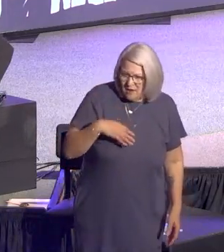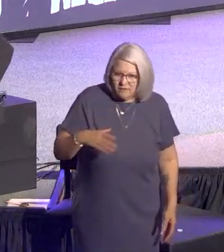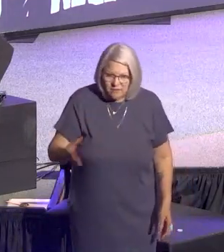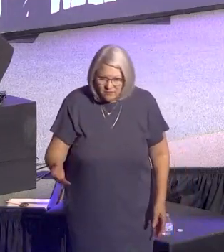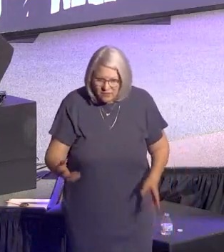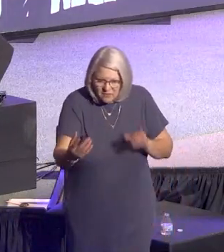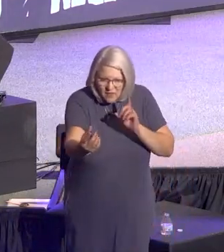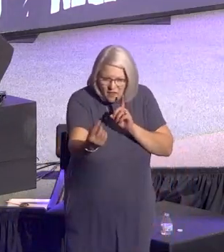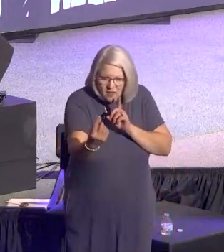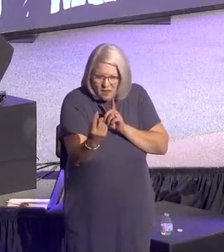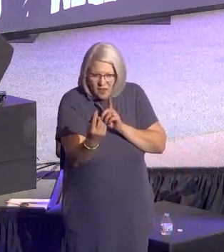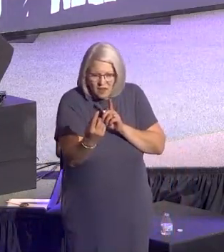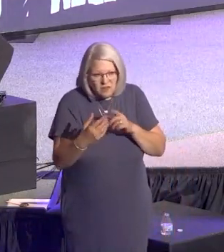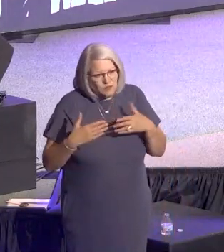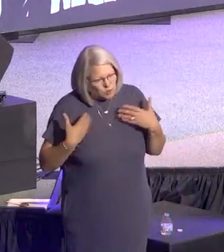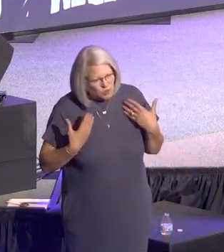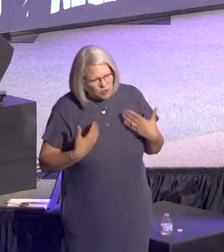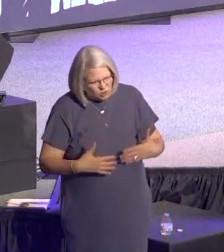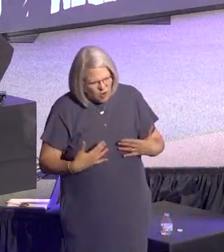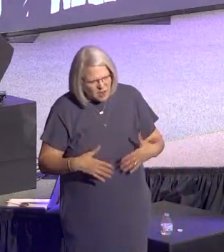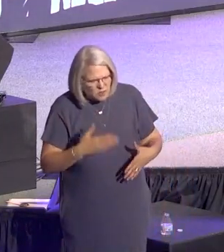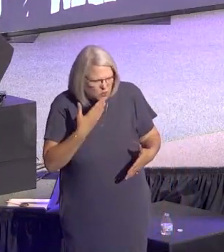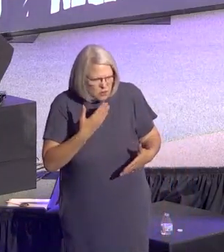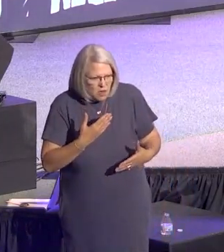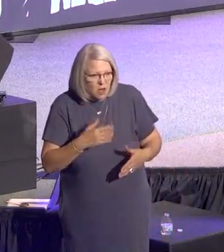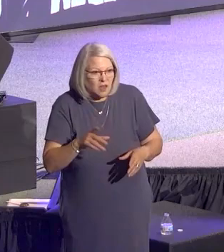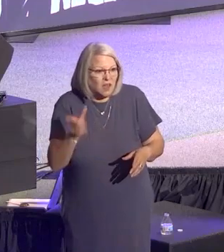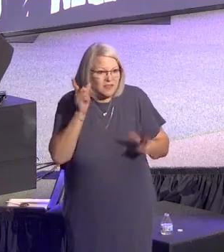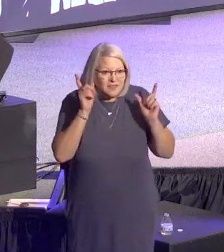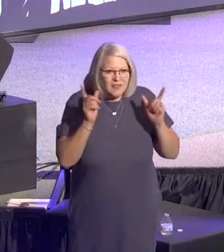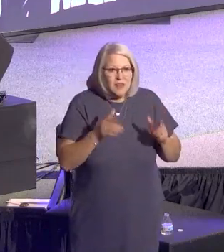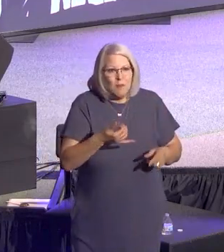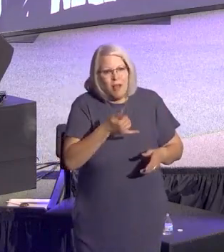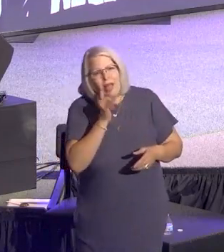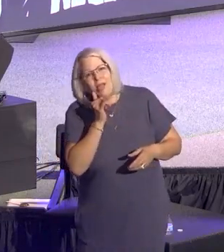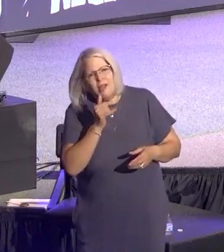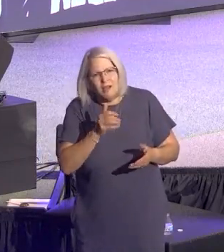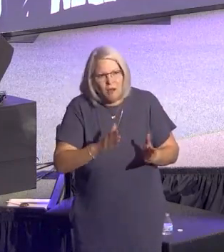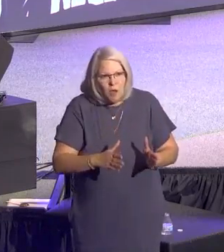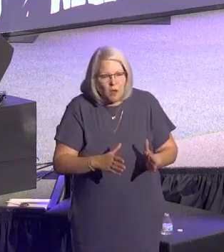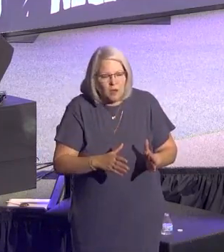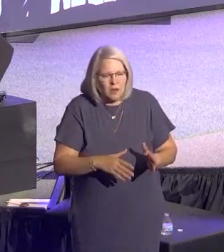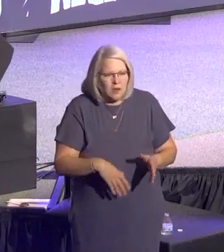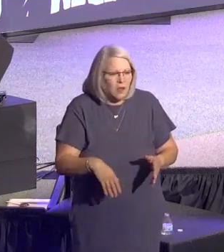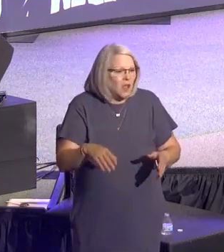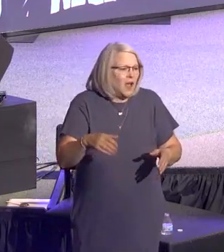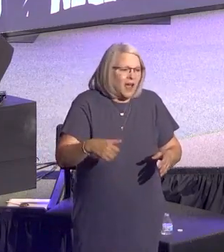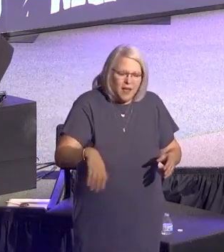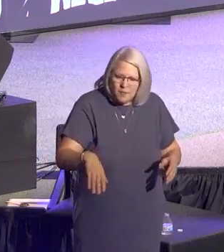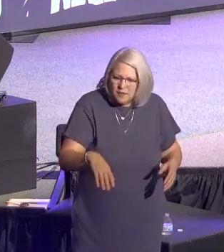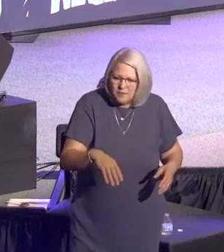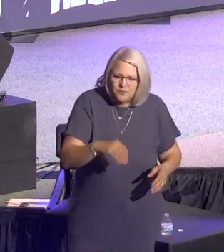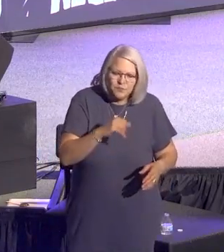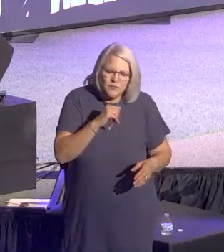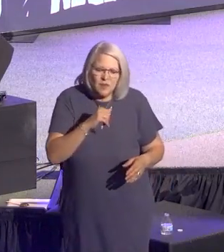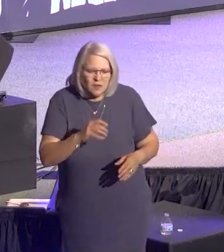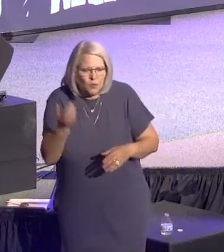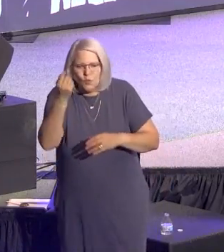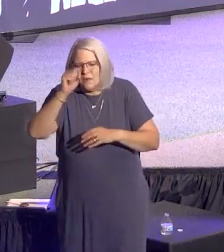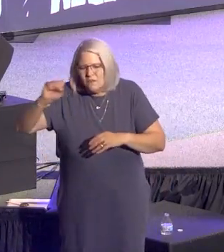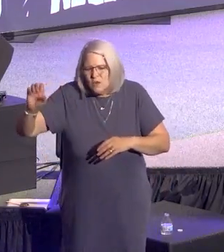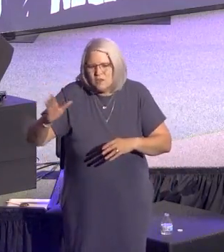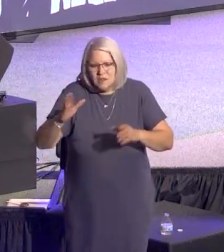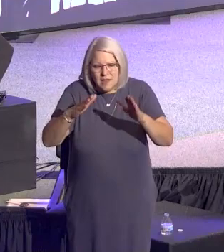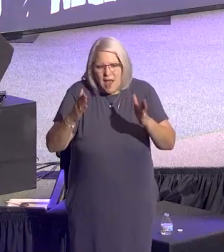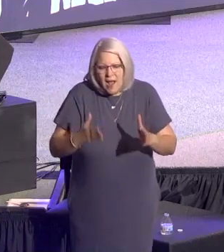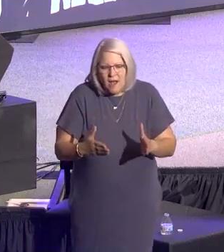to me, pretty well-dressed, and he just said, listen, I'm an alcoholic. I've been kicked out of my halfway house. I'm on